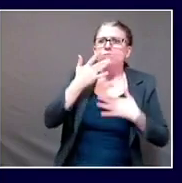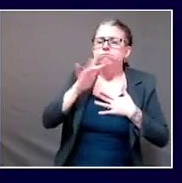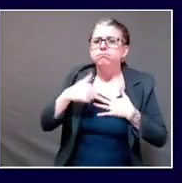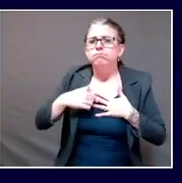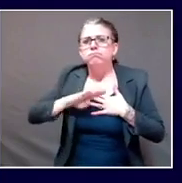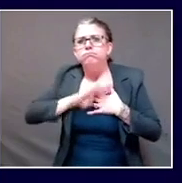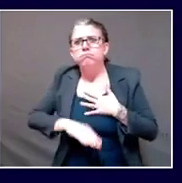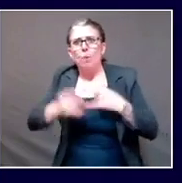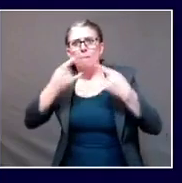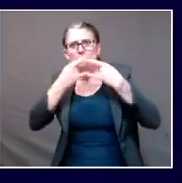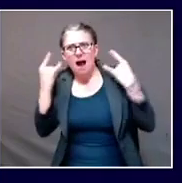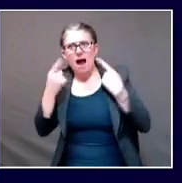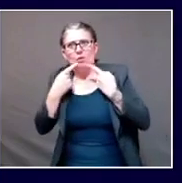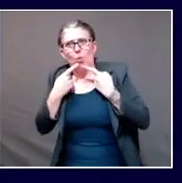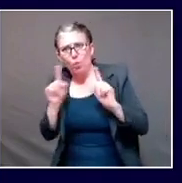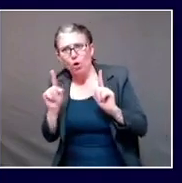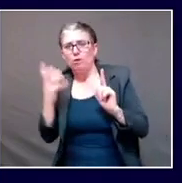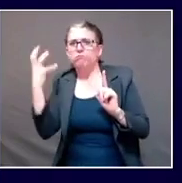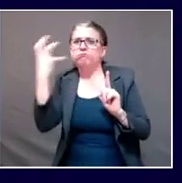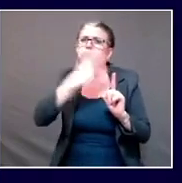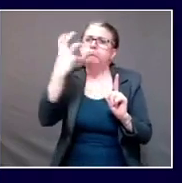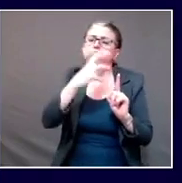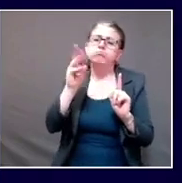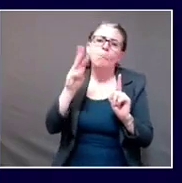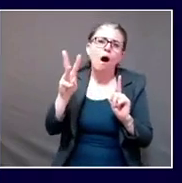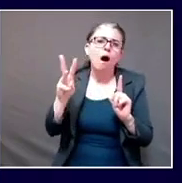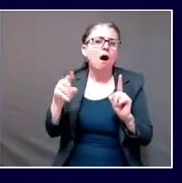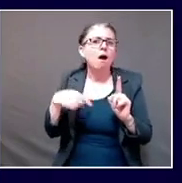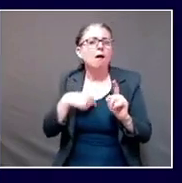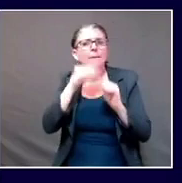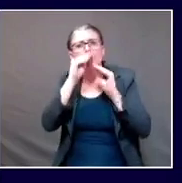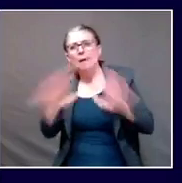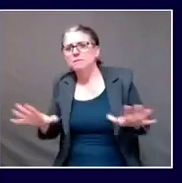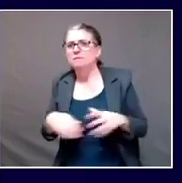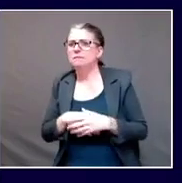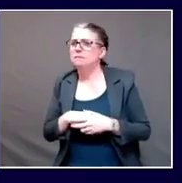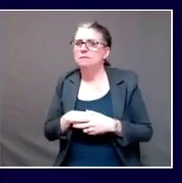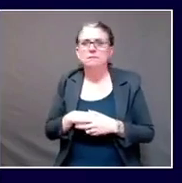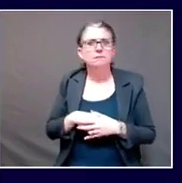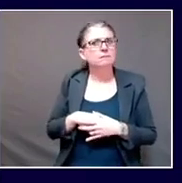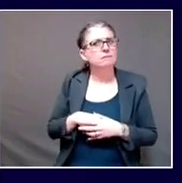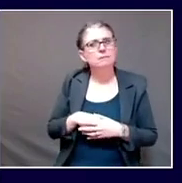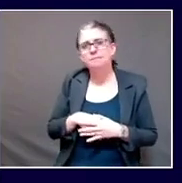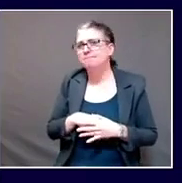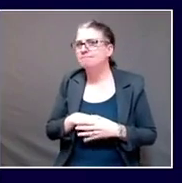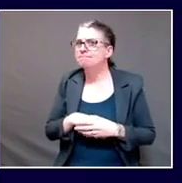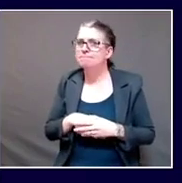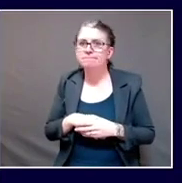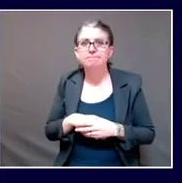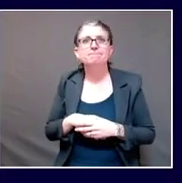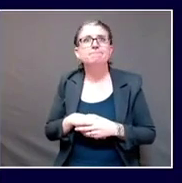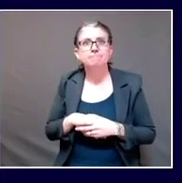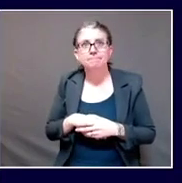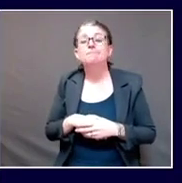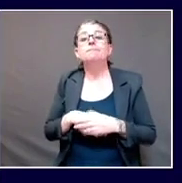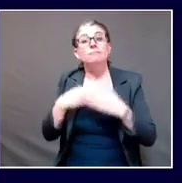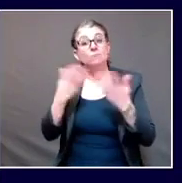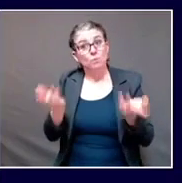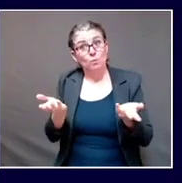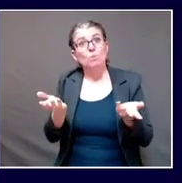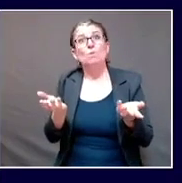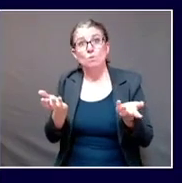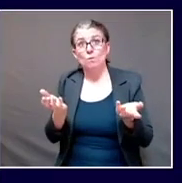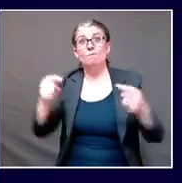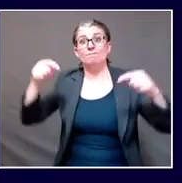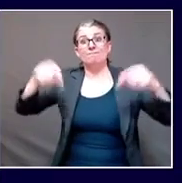number of COVID-19 cases and hospitalizations in Maine today, I'm signing an executive order that